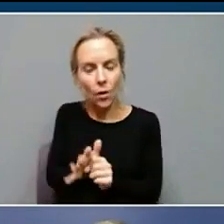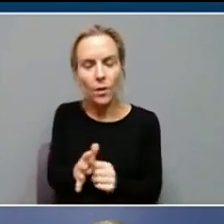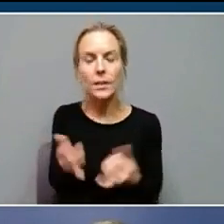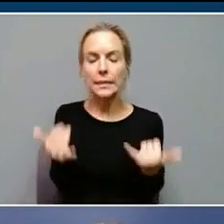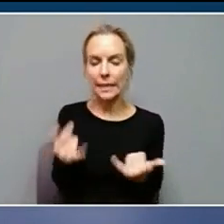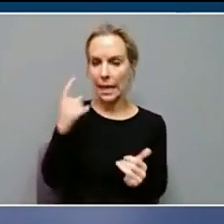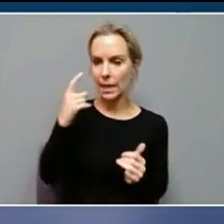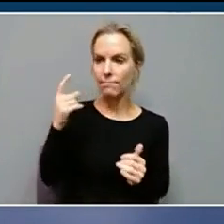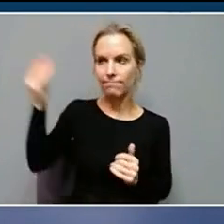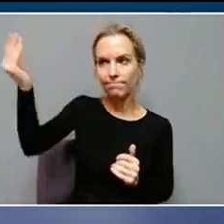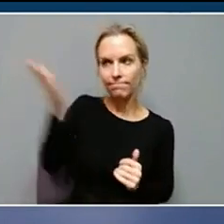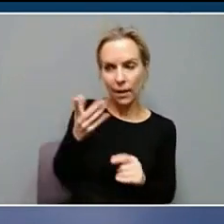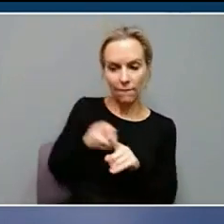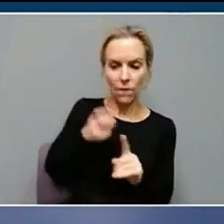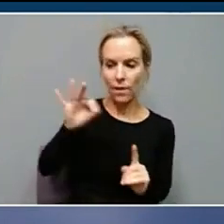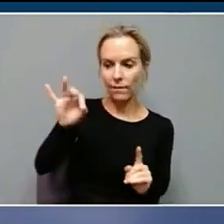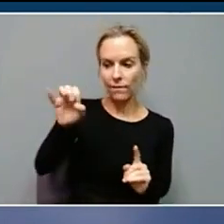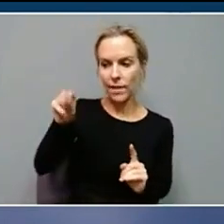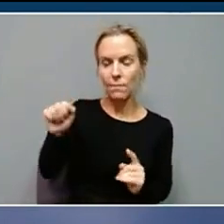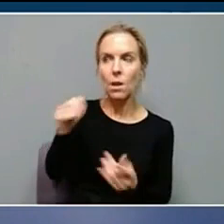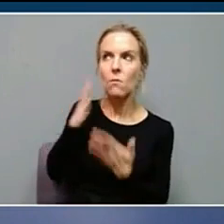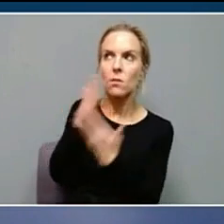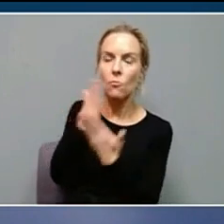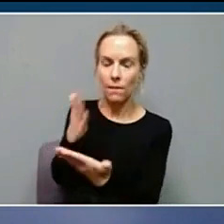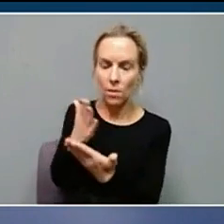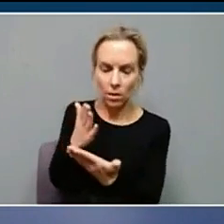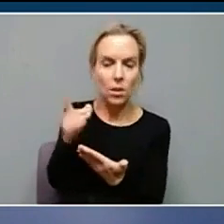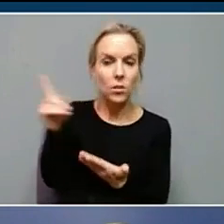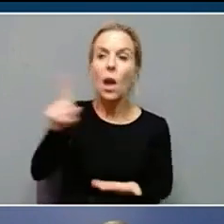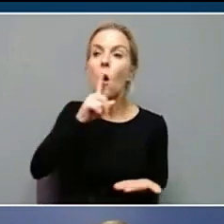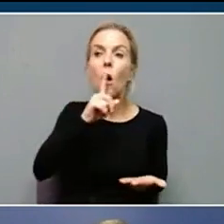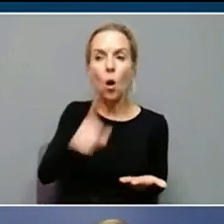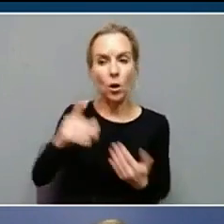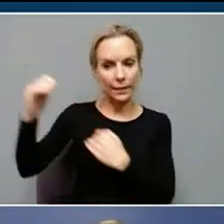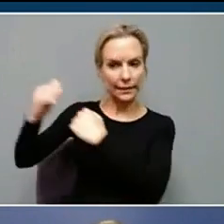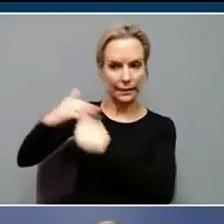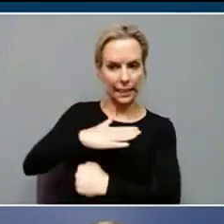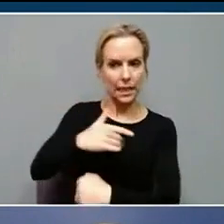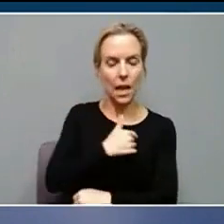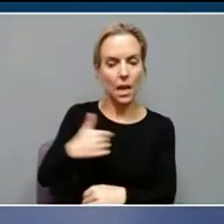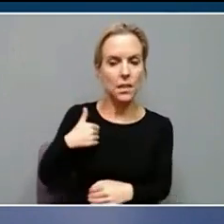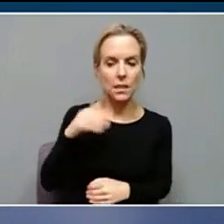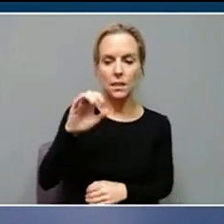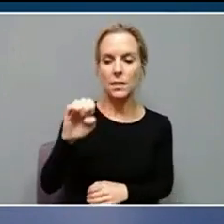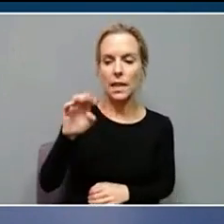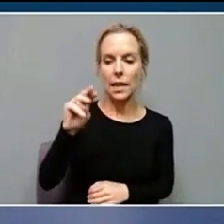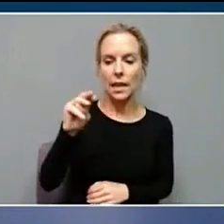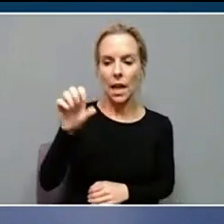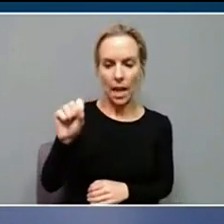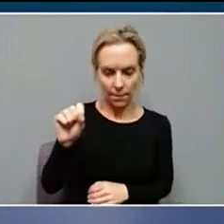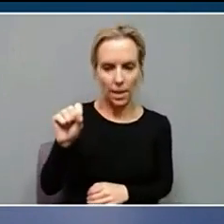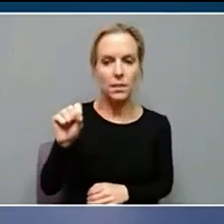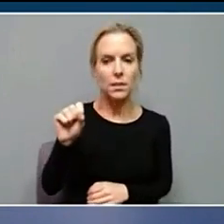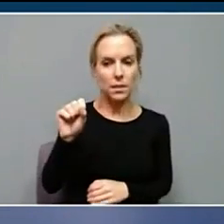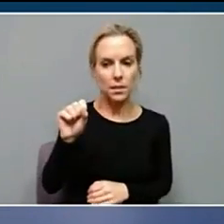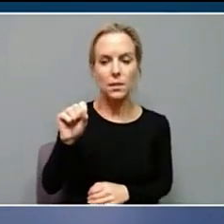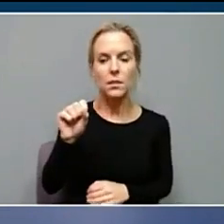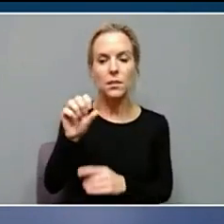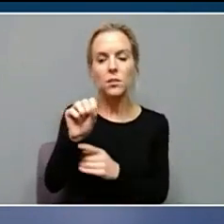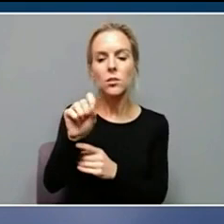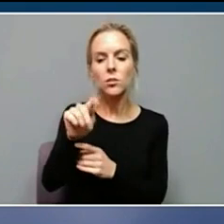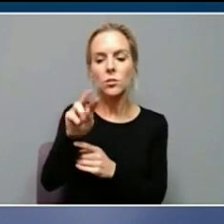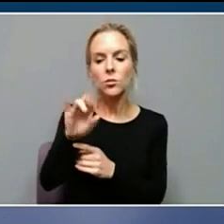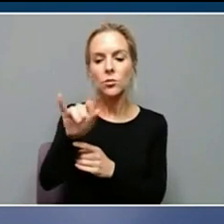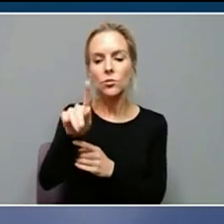from FEMA, and we are grateful that they are sending us the EMS strike teams. Believe